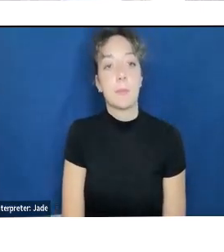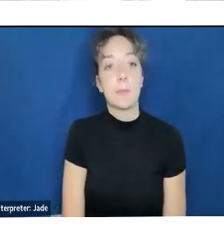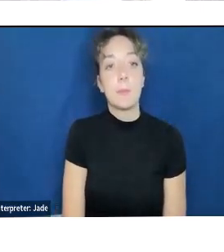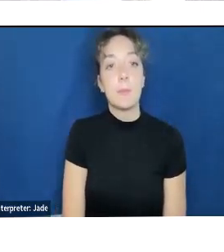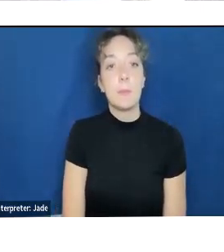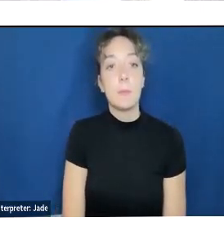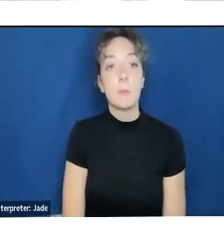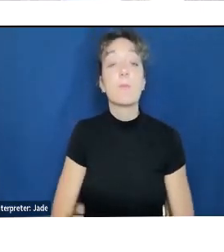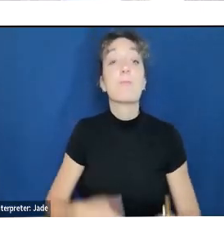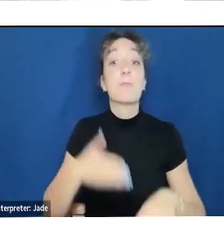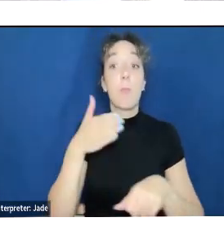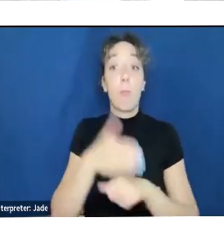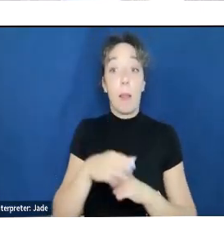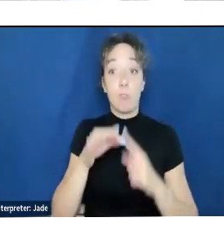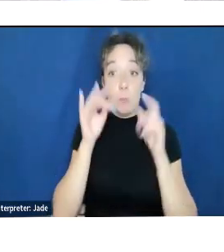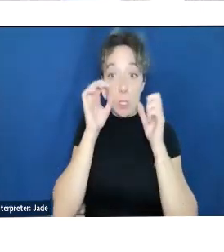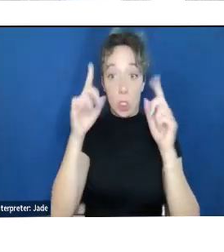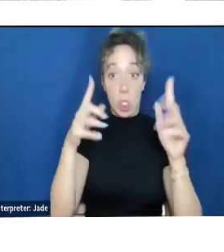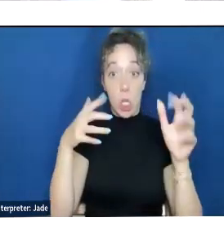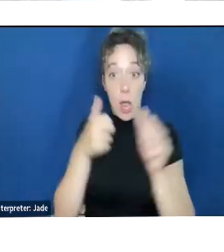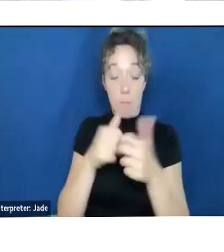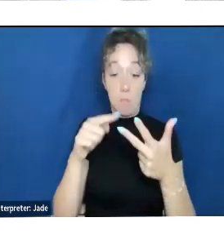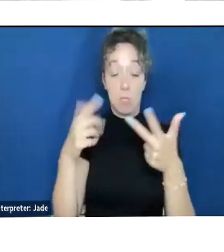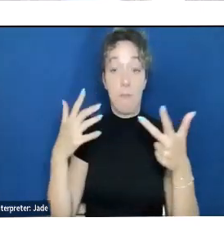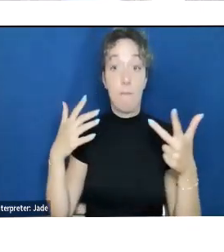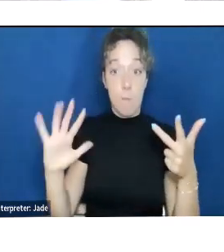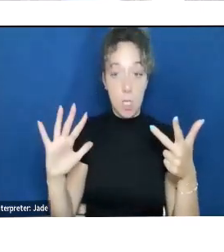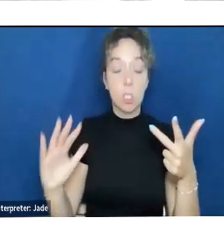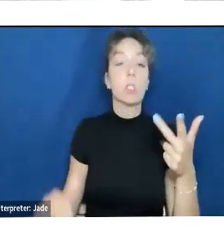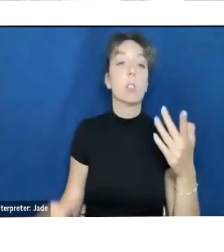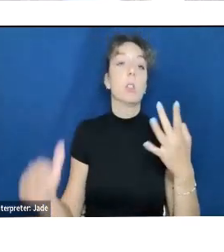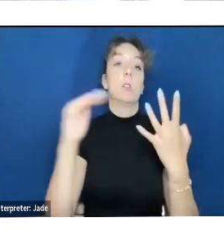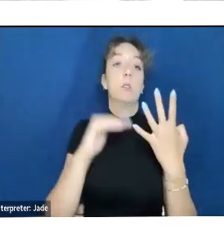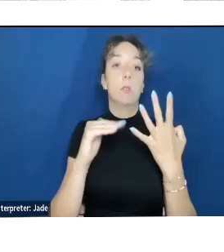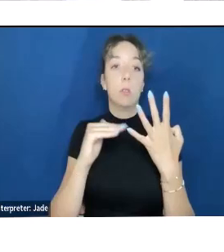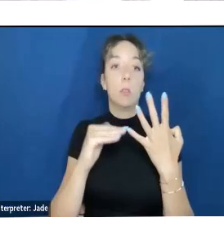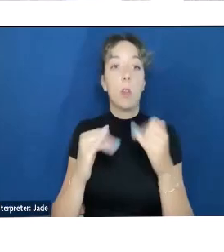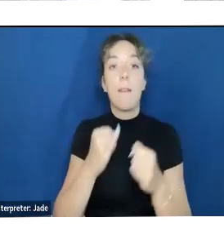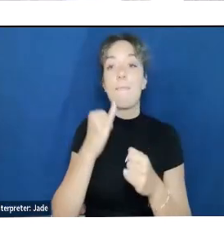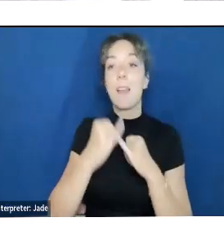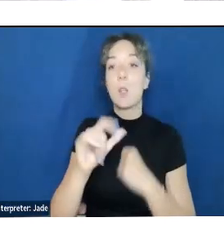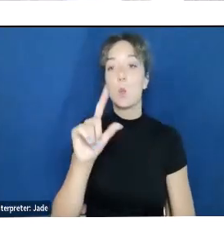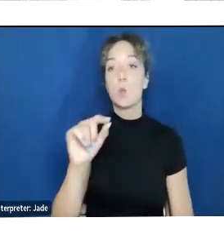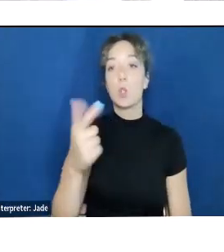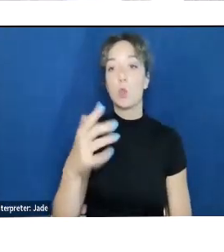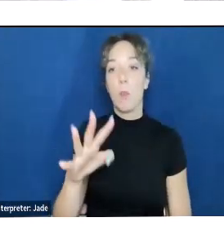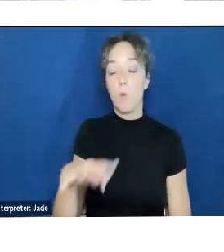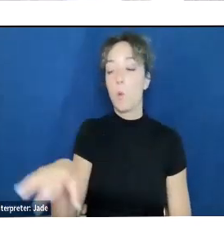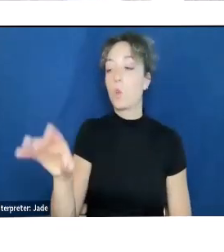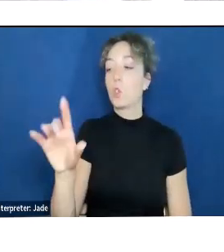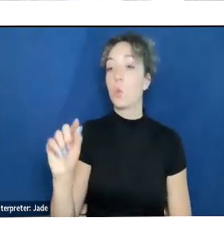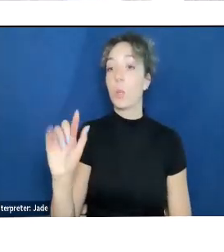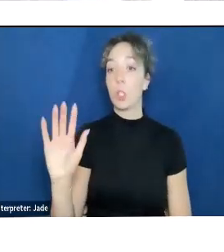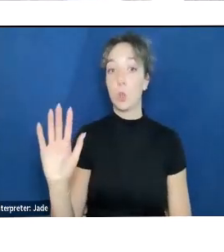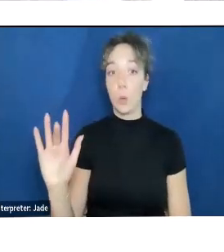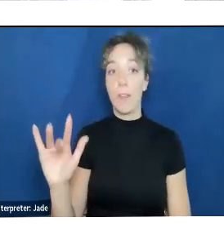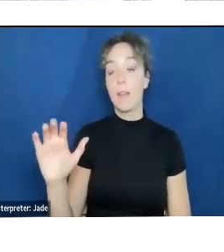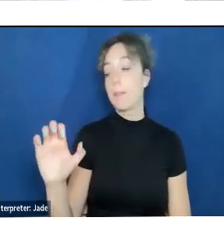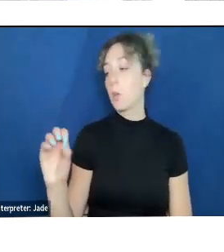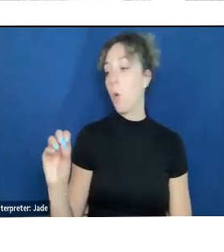After our special education updates, it'll be followed by our final 24-25 EOY